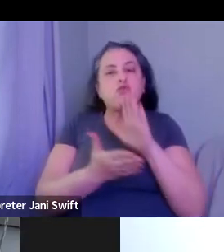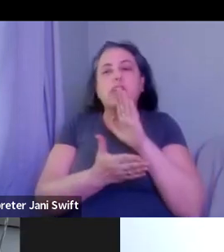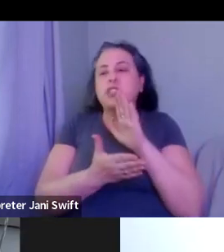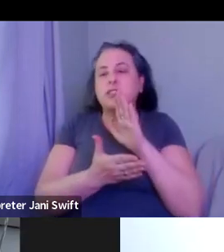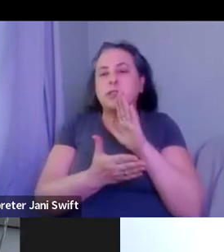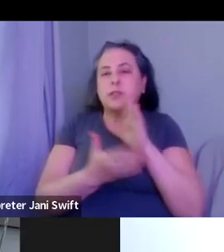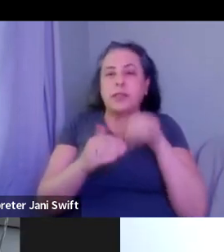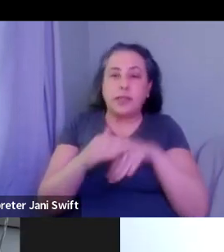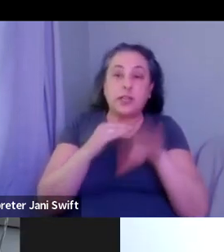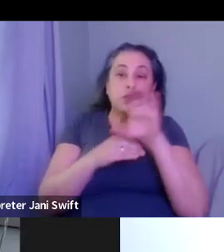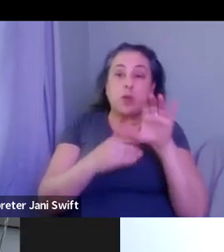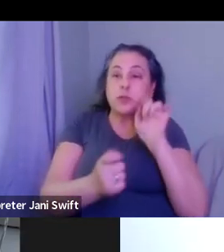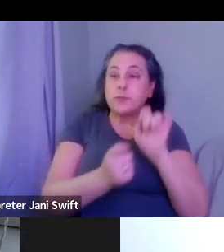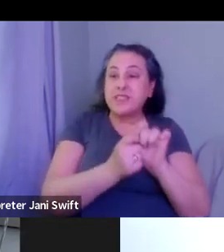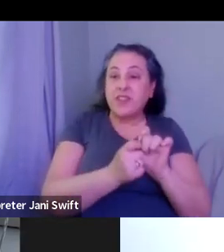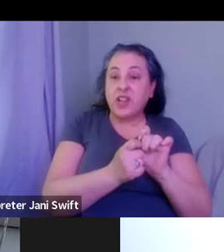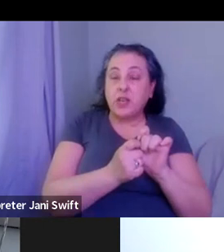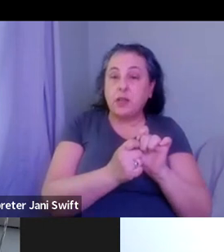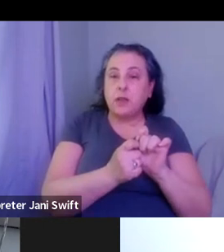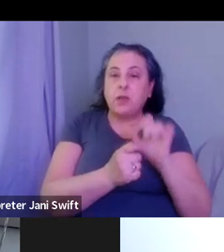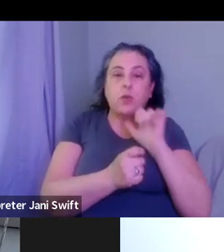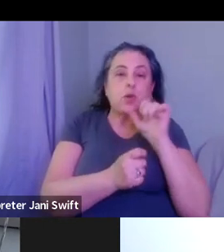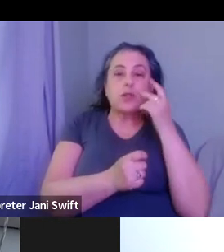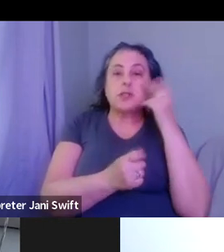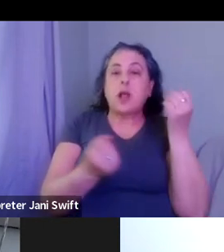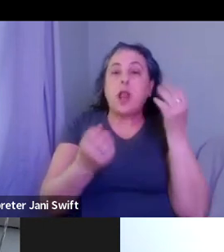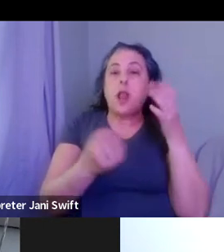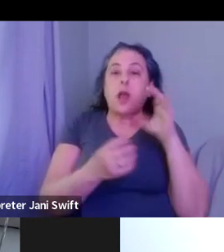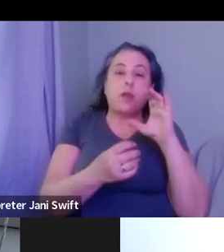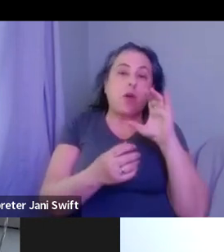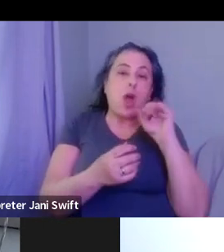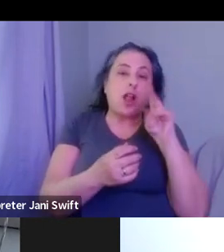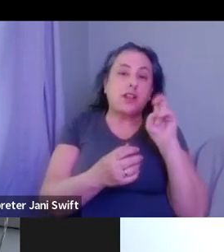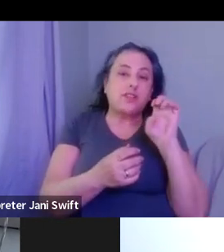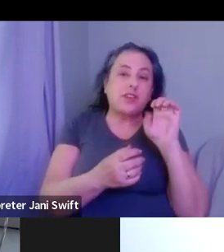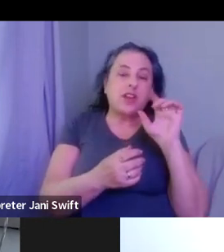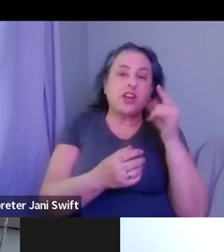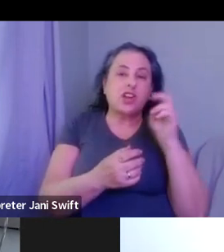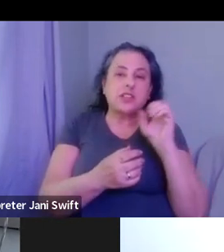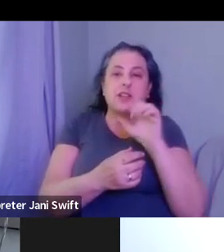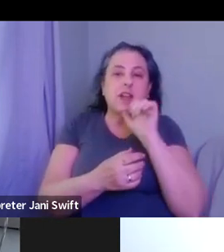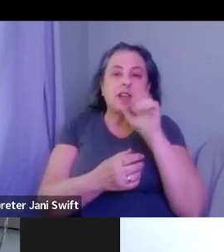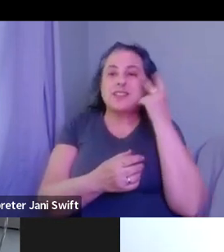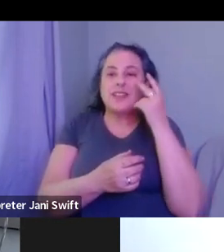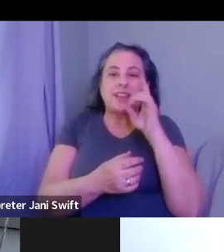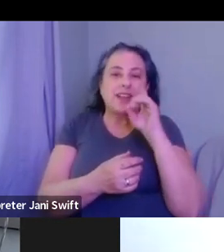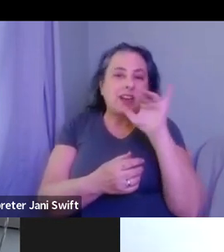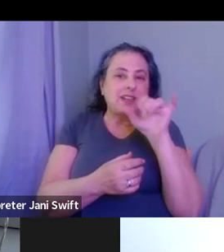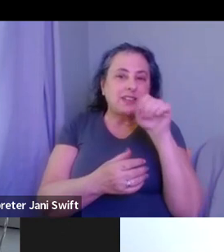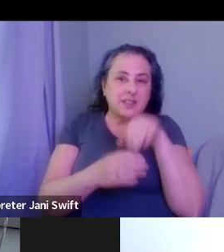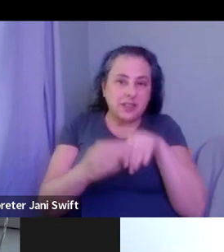Chicago specifically, we don't see a lot of Olive Gardens. We're not seeing Denny's in Chicago, but we are